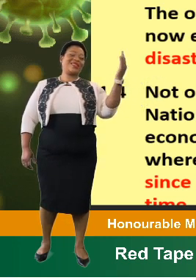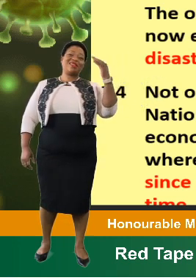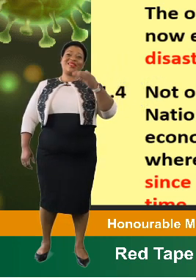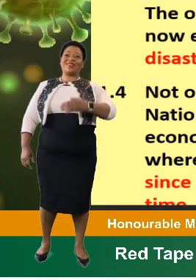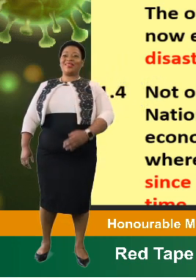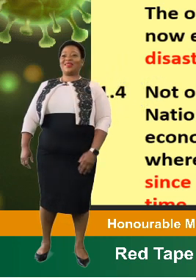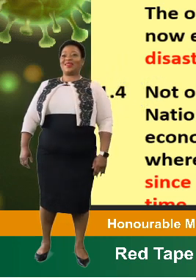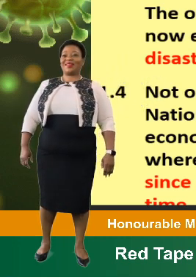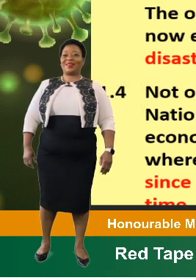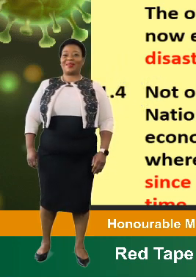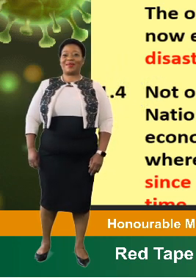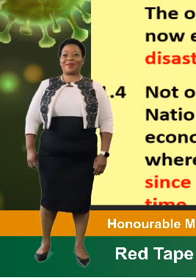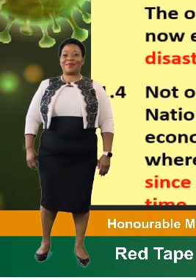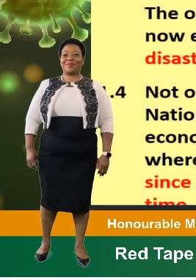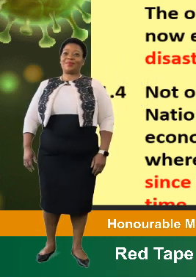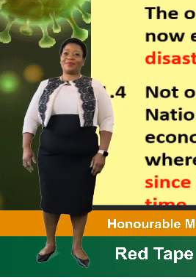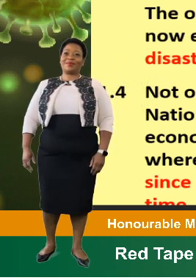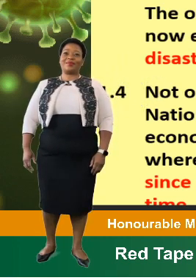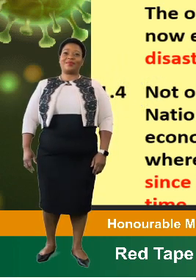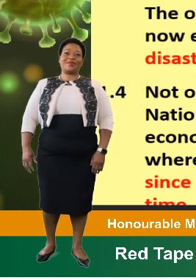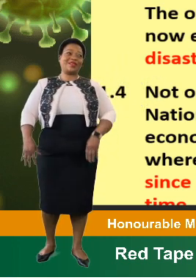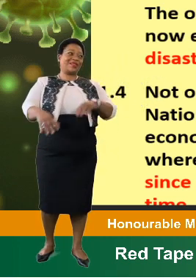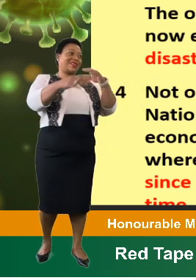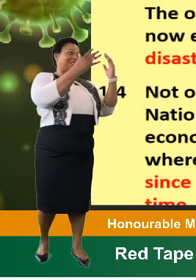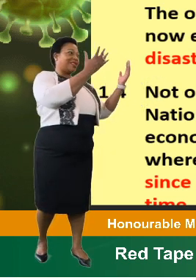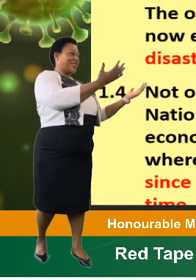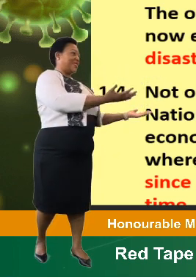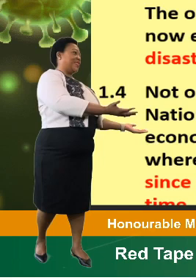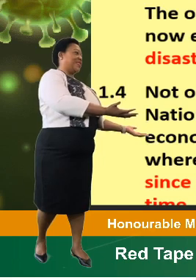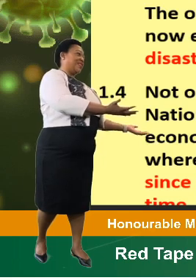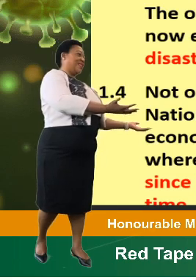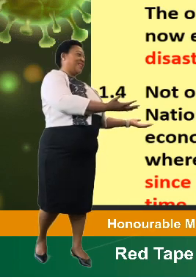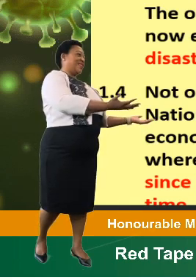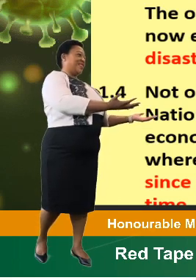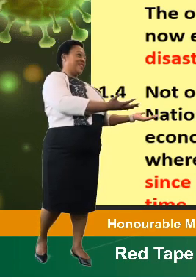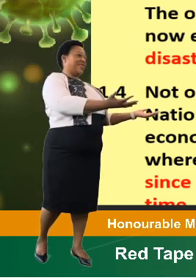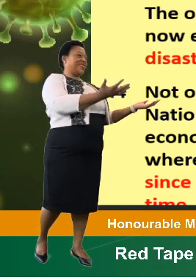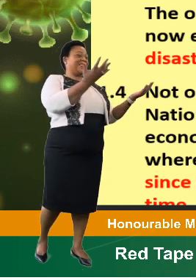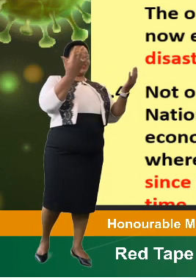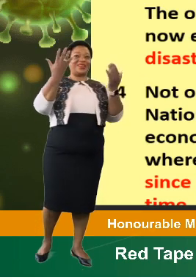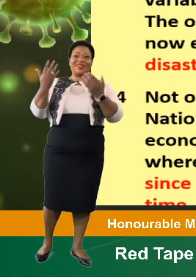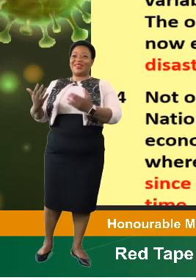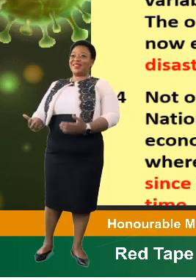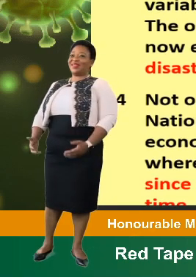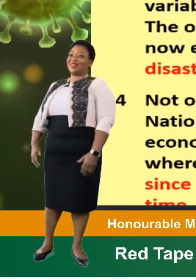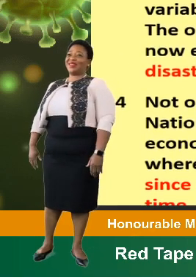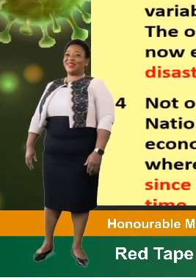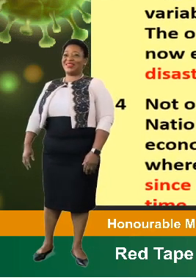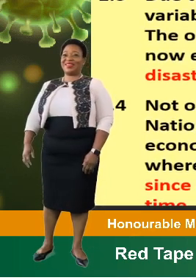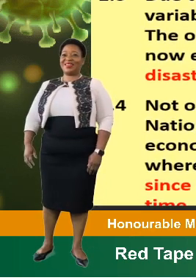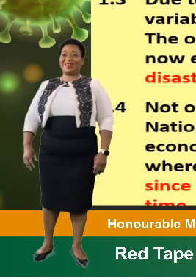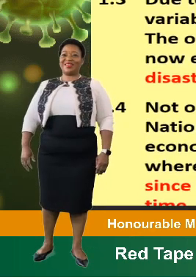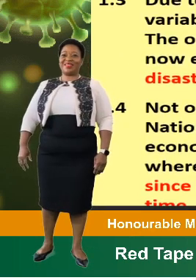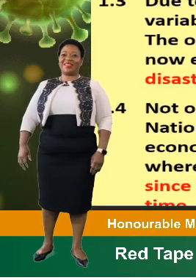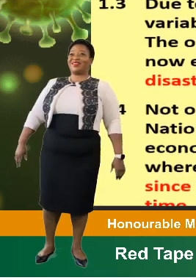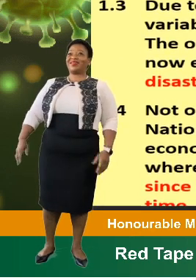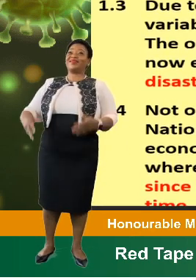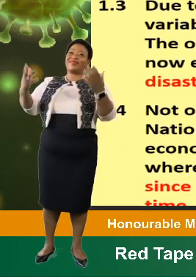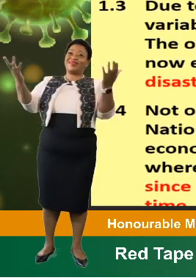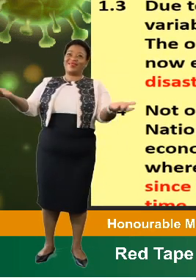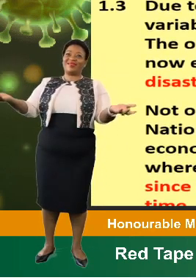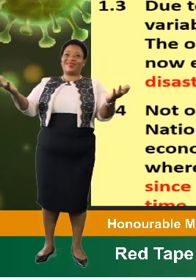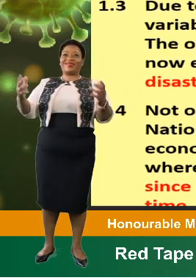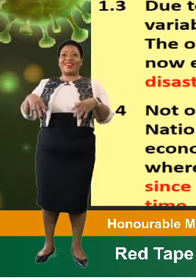catastrophic, and we have no other option but to ensure that we attend to this as quickly as we can. What is of